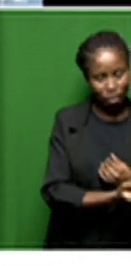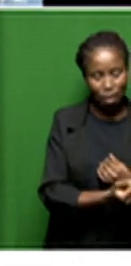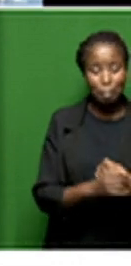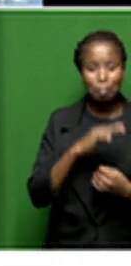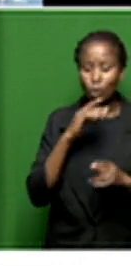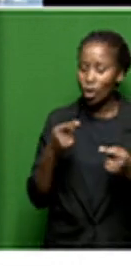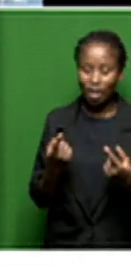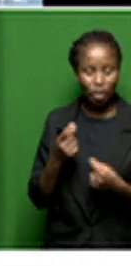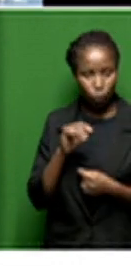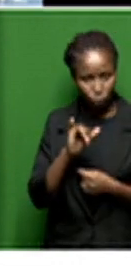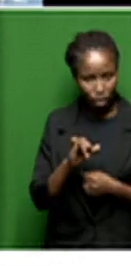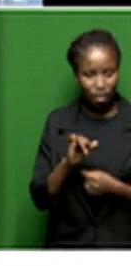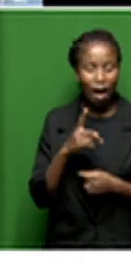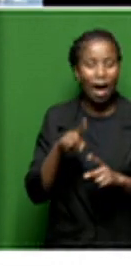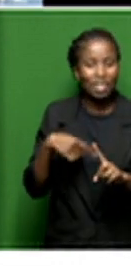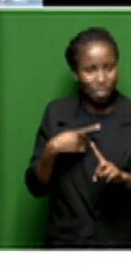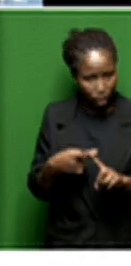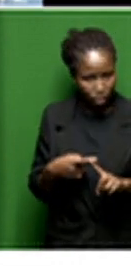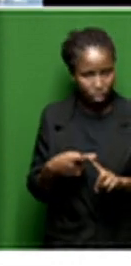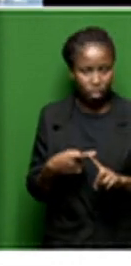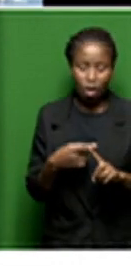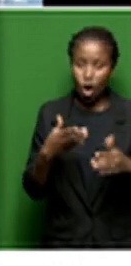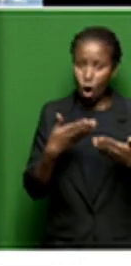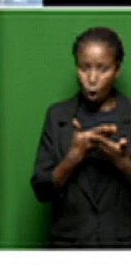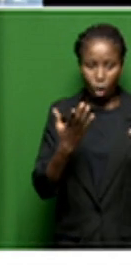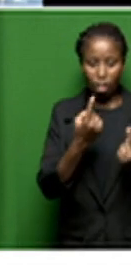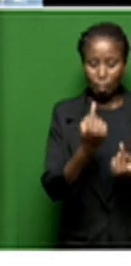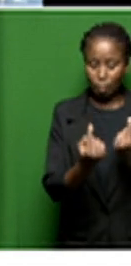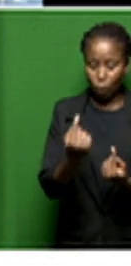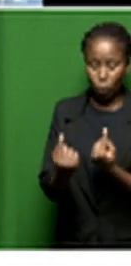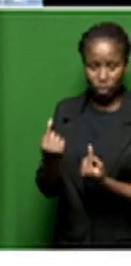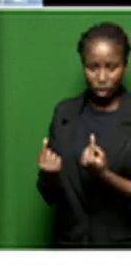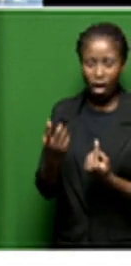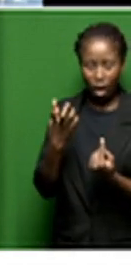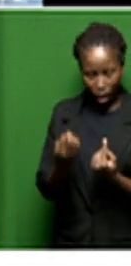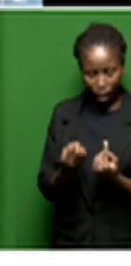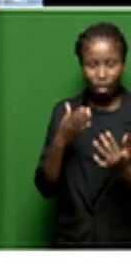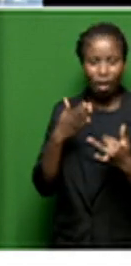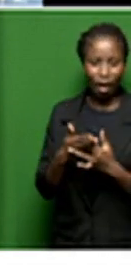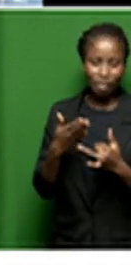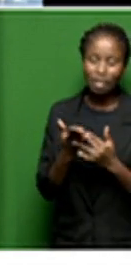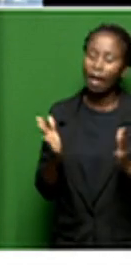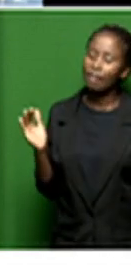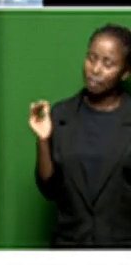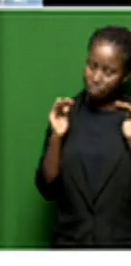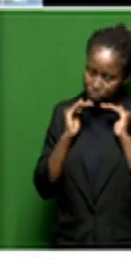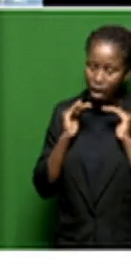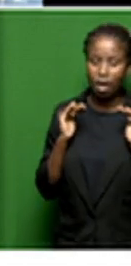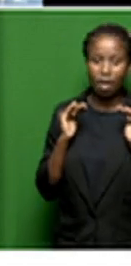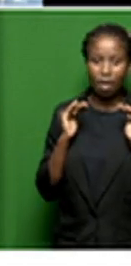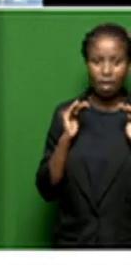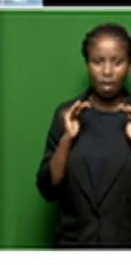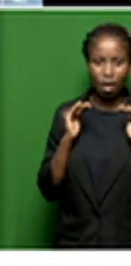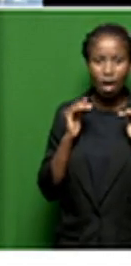until everybody has had fair access to the vaccine, all